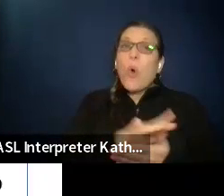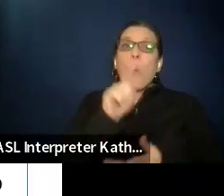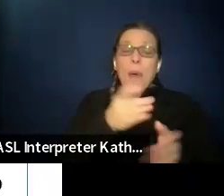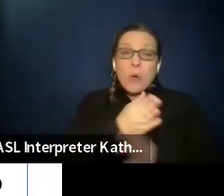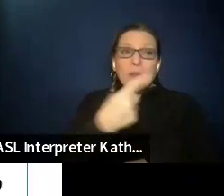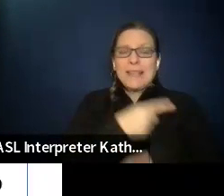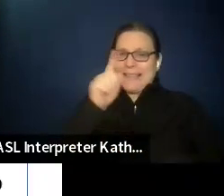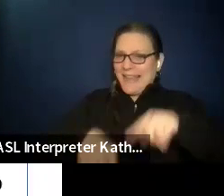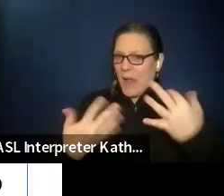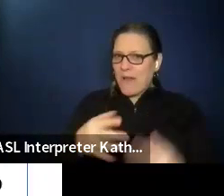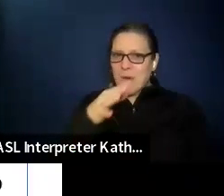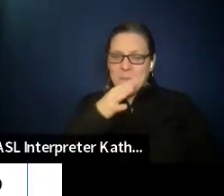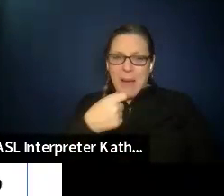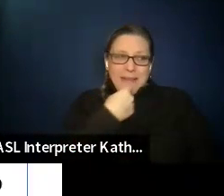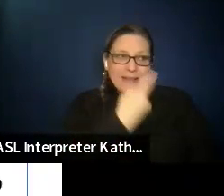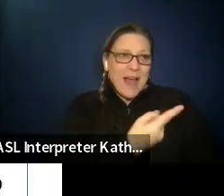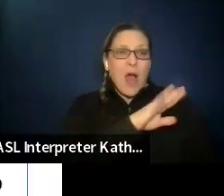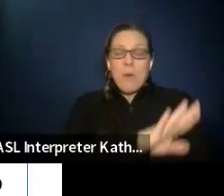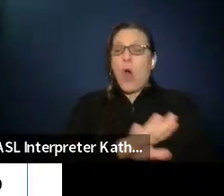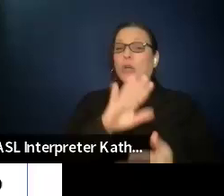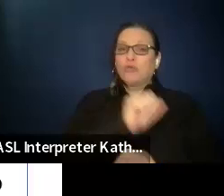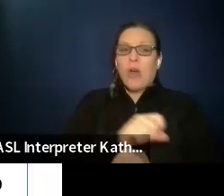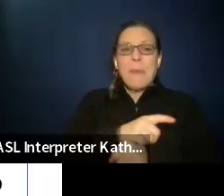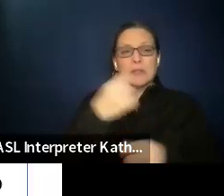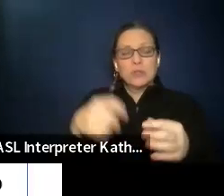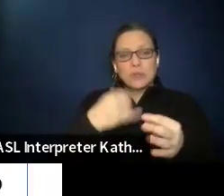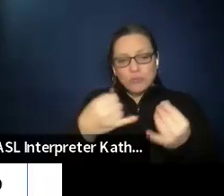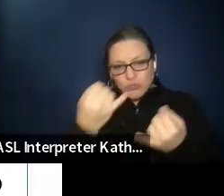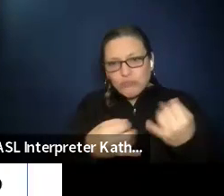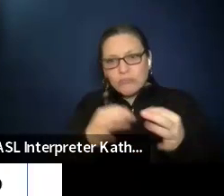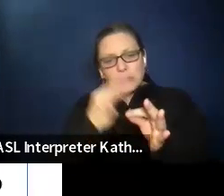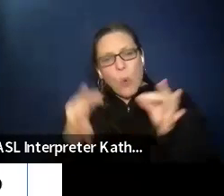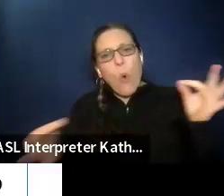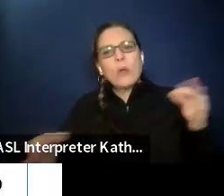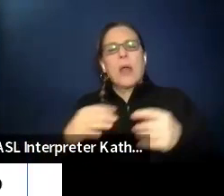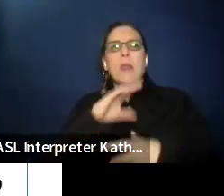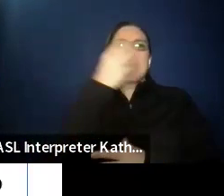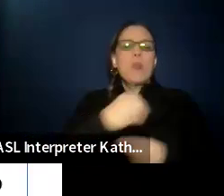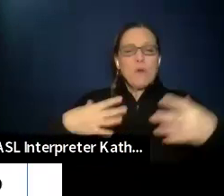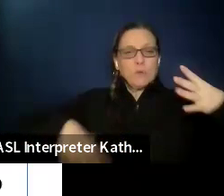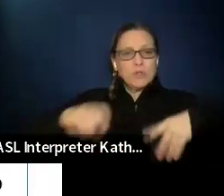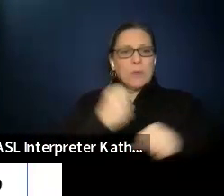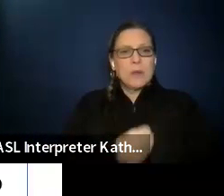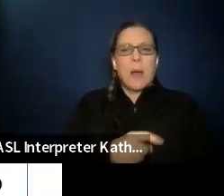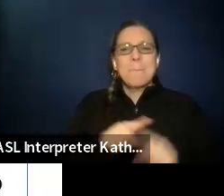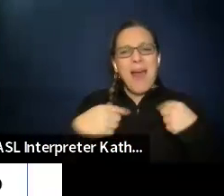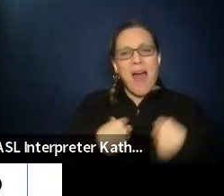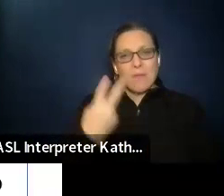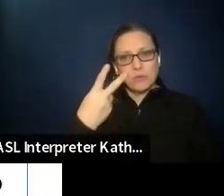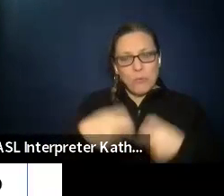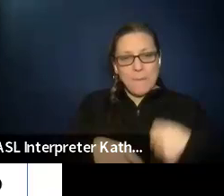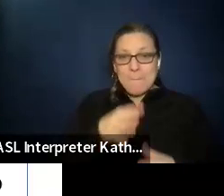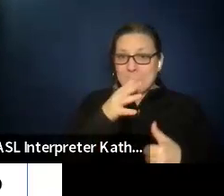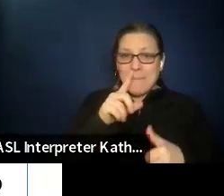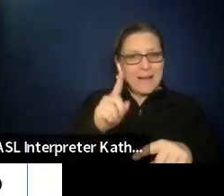Mama to tell her classmates all about her job as a seamstress and about the beautiful dresses that she sews. There are just two problems. Mama cannot